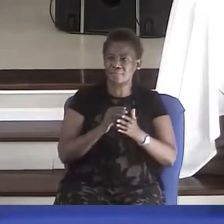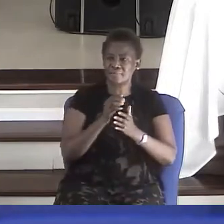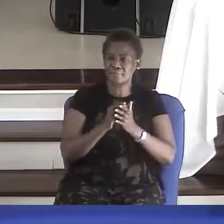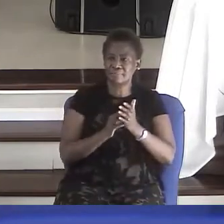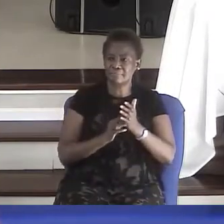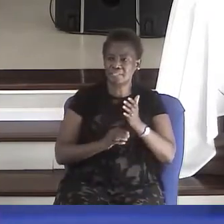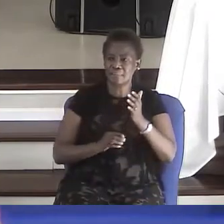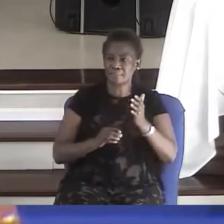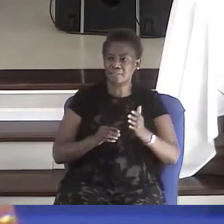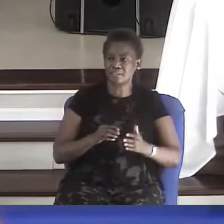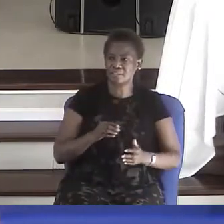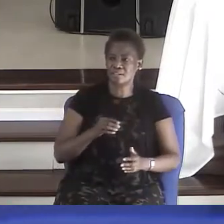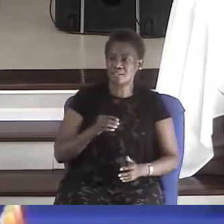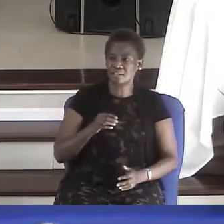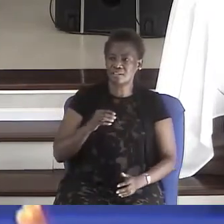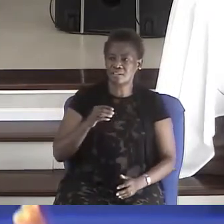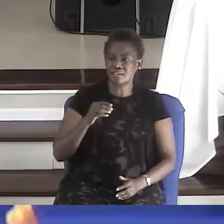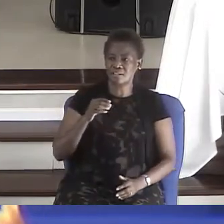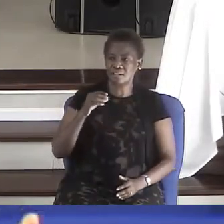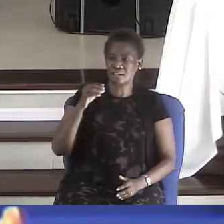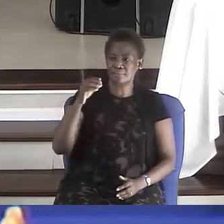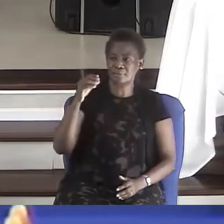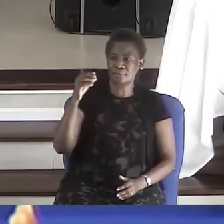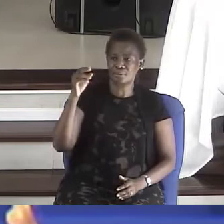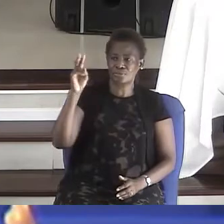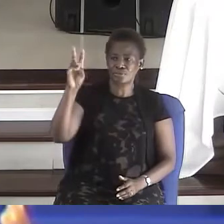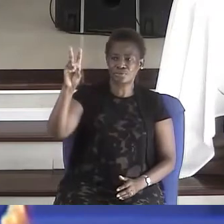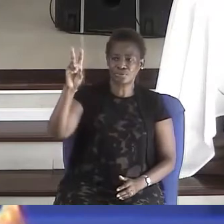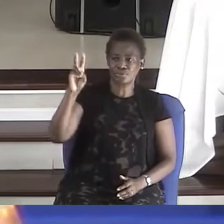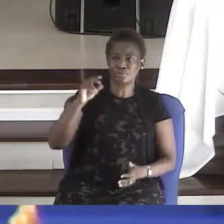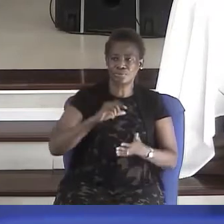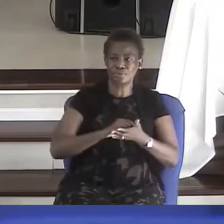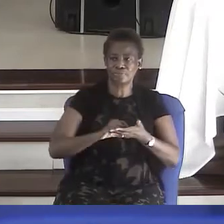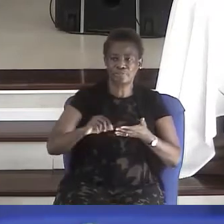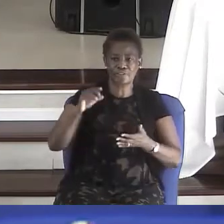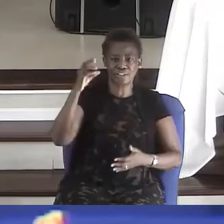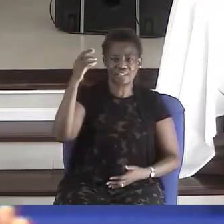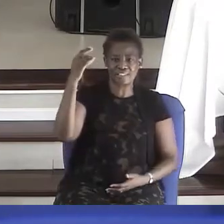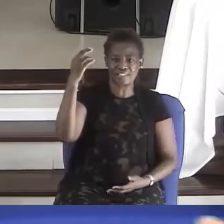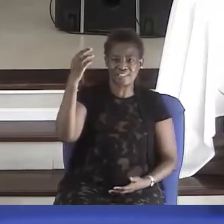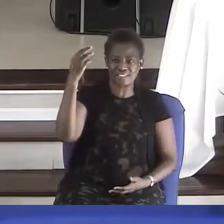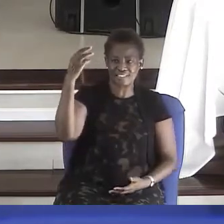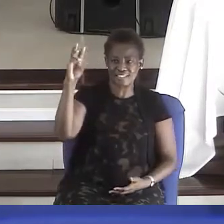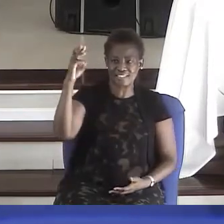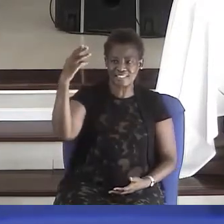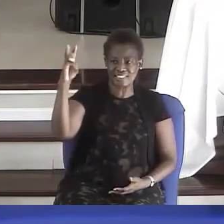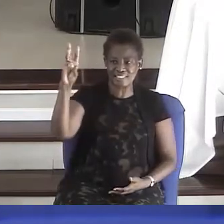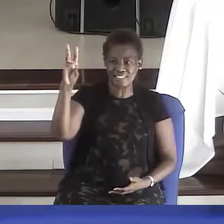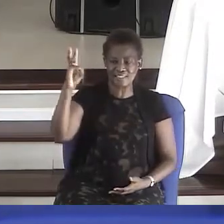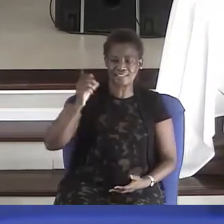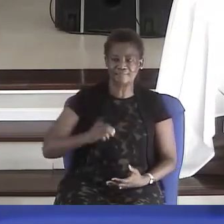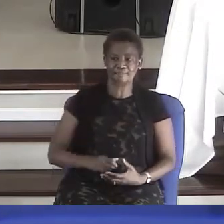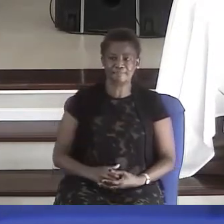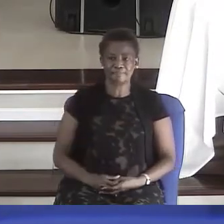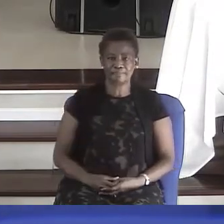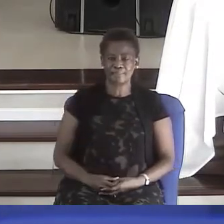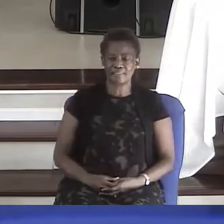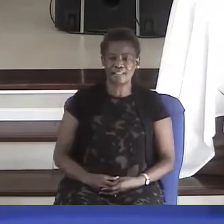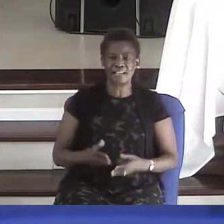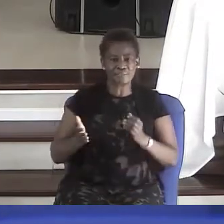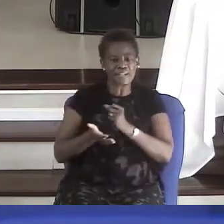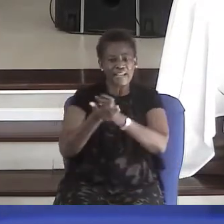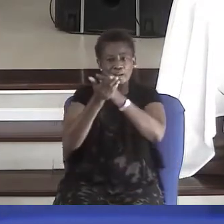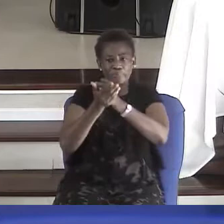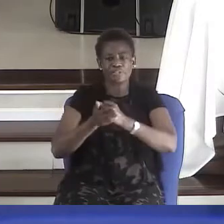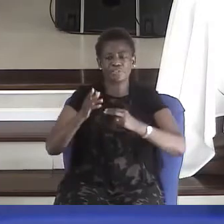us to take comfort in God's word, to relax and to stand still